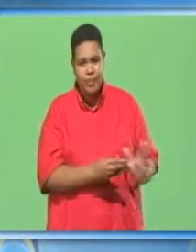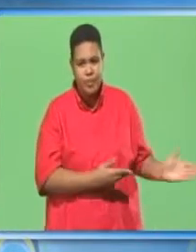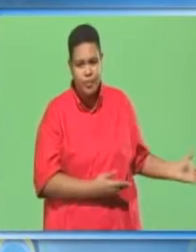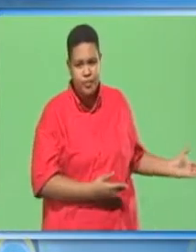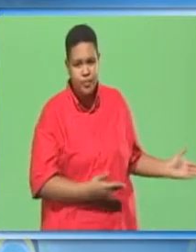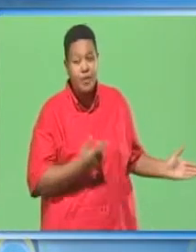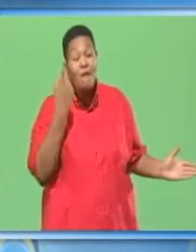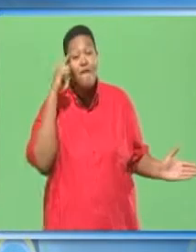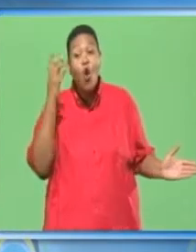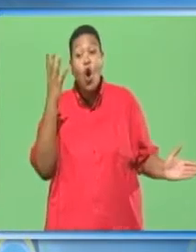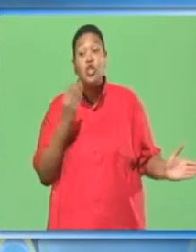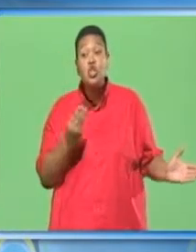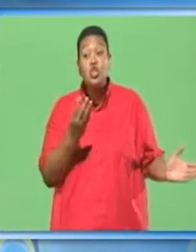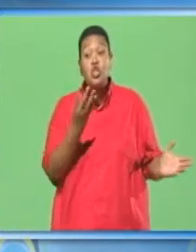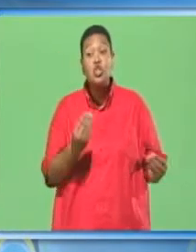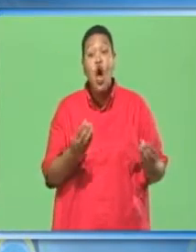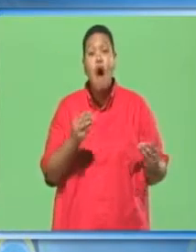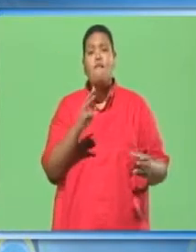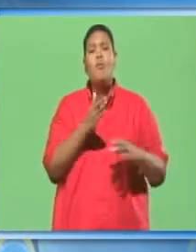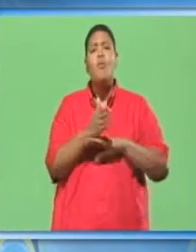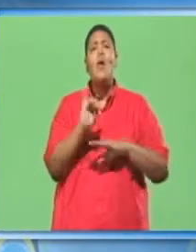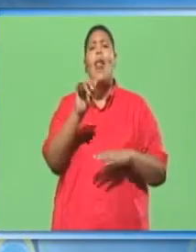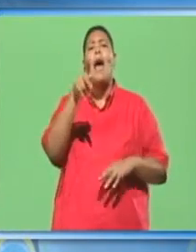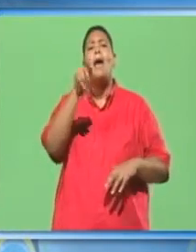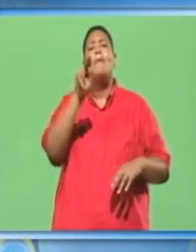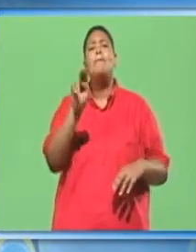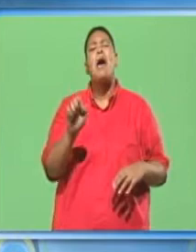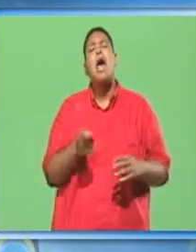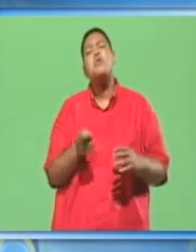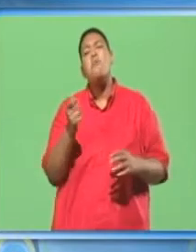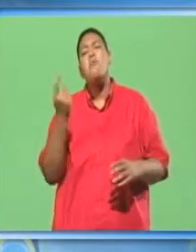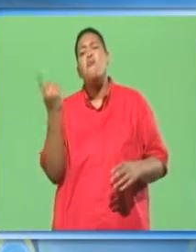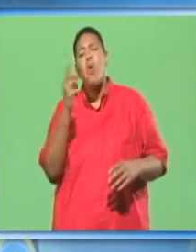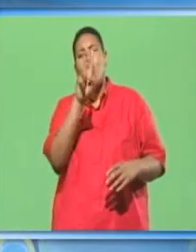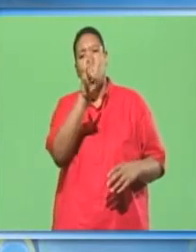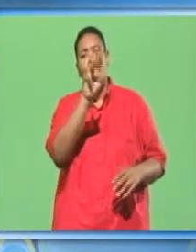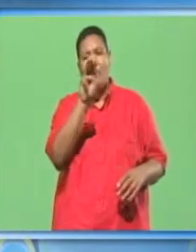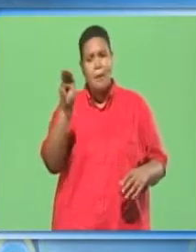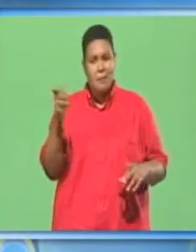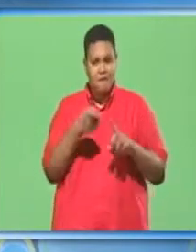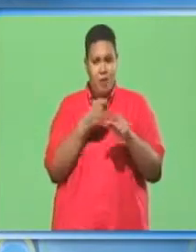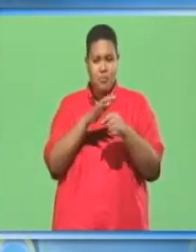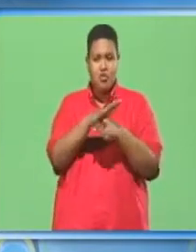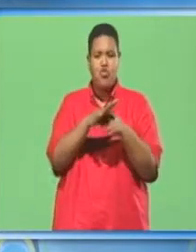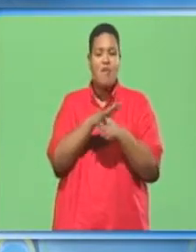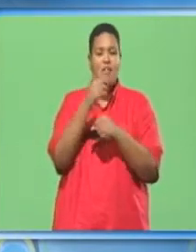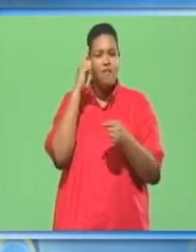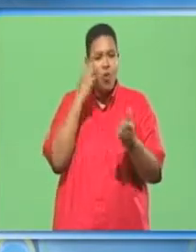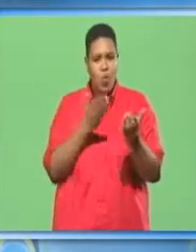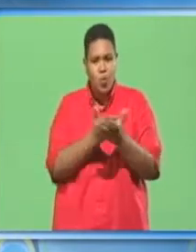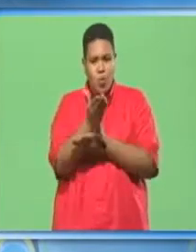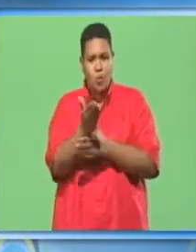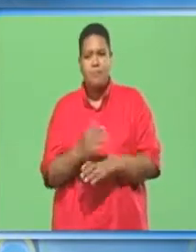For softwood such as pine, remove only about 2 millimeters from the surface per pass.